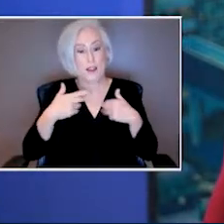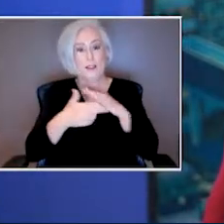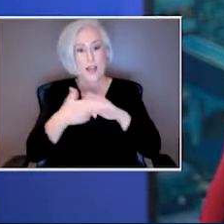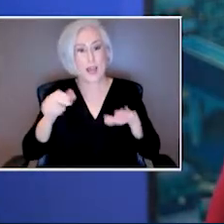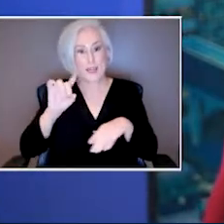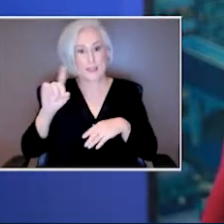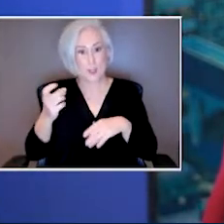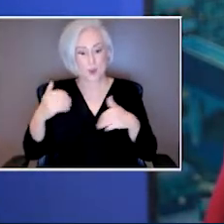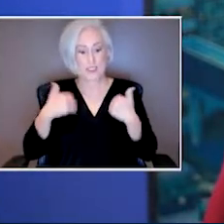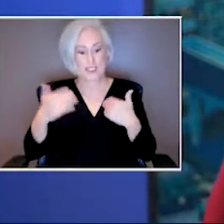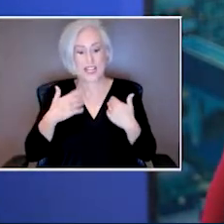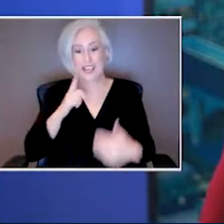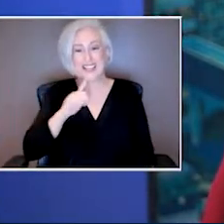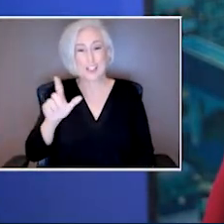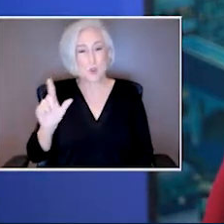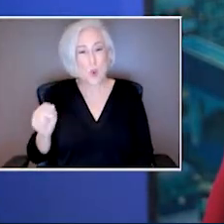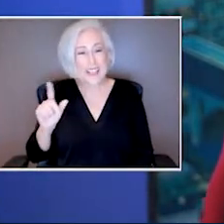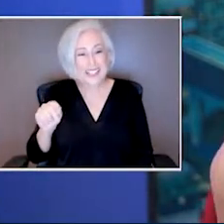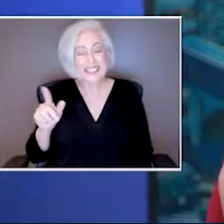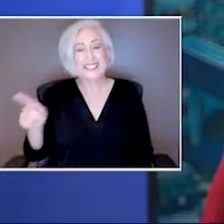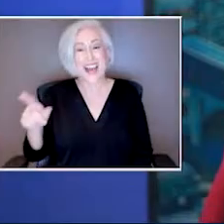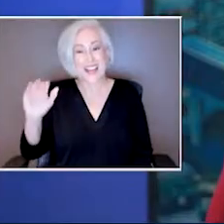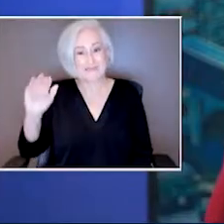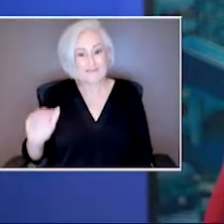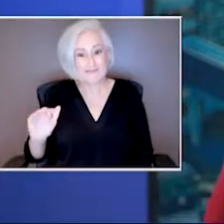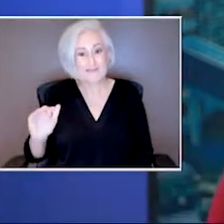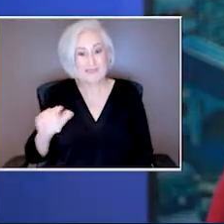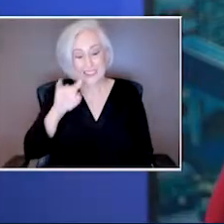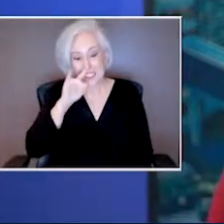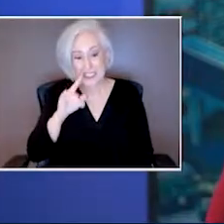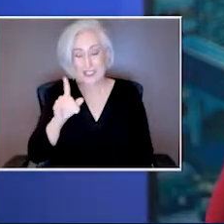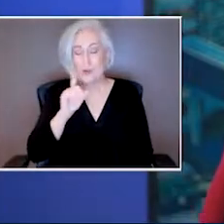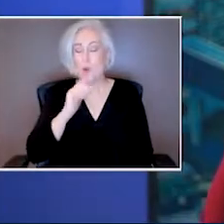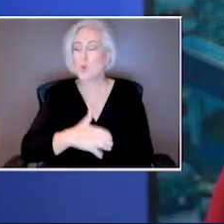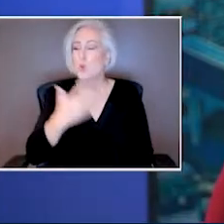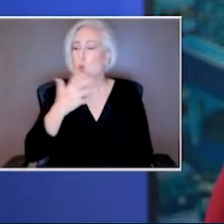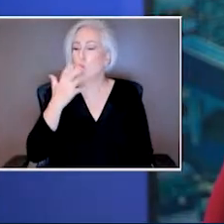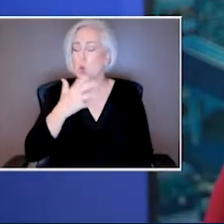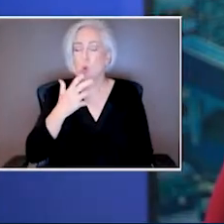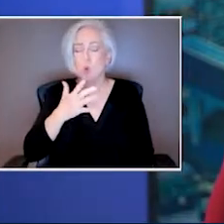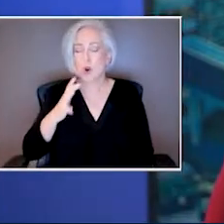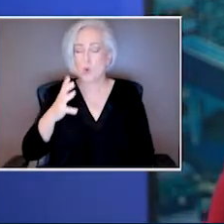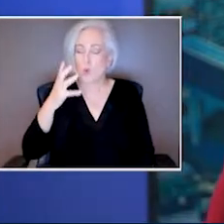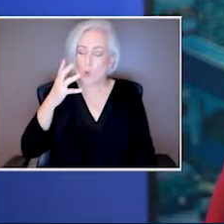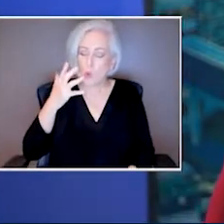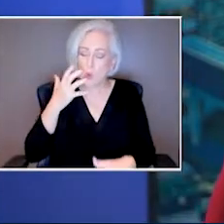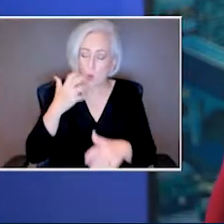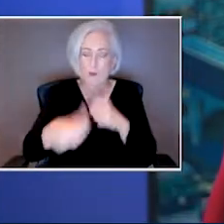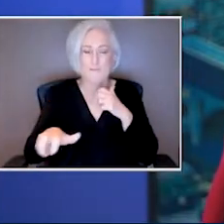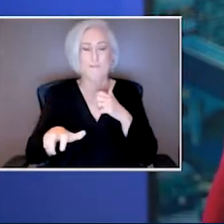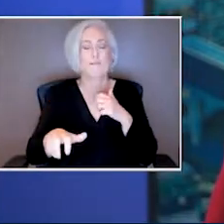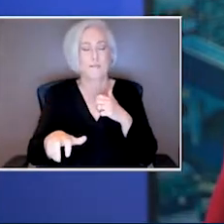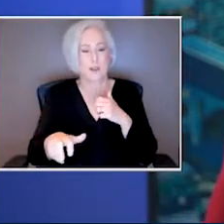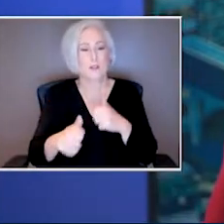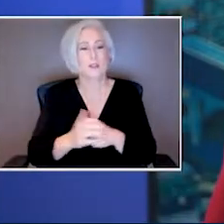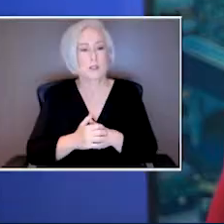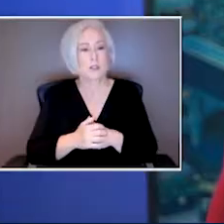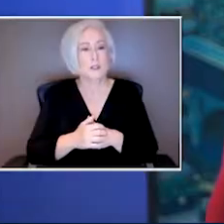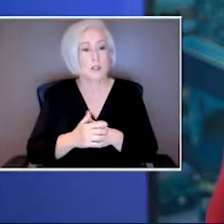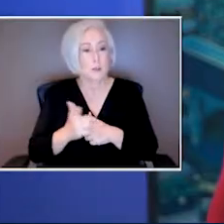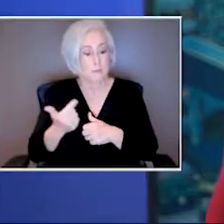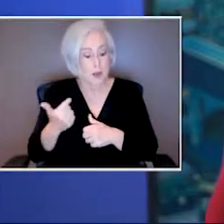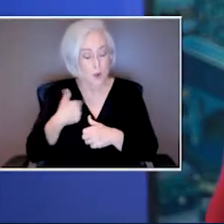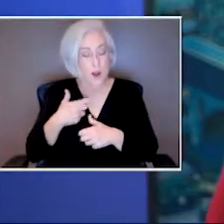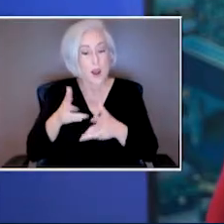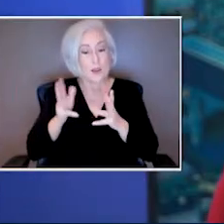in her 20s also had a toddler. It's a gut punch. It's rough. But I think from what I've talked to with Emily